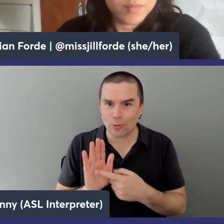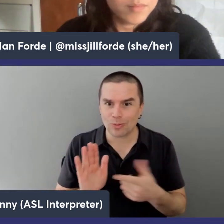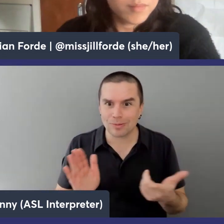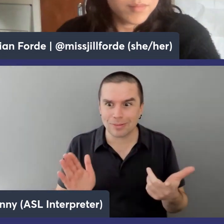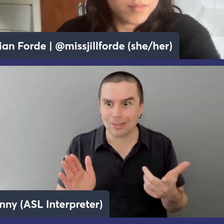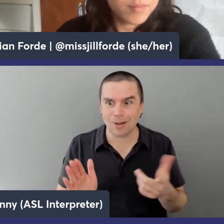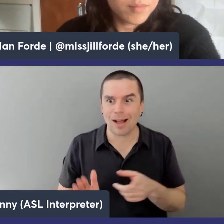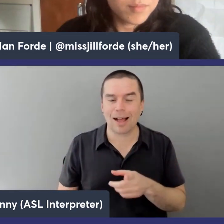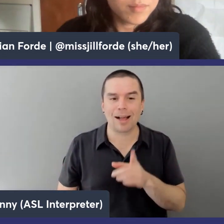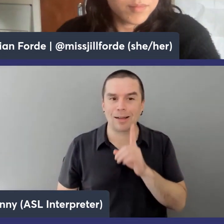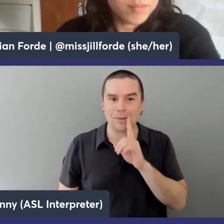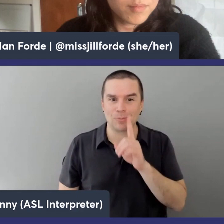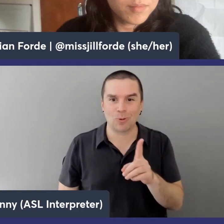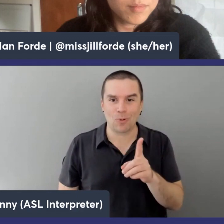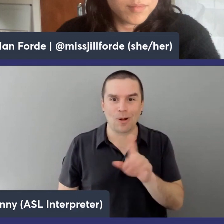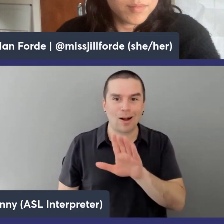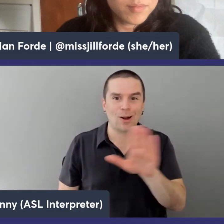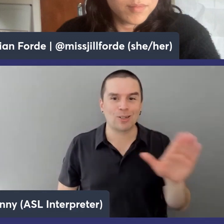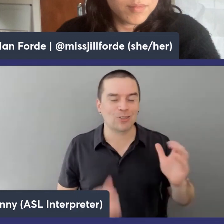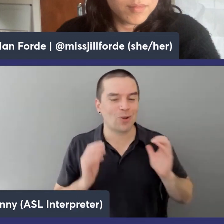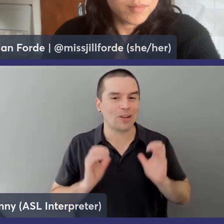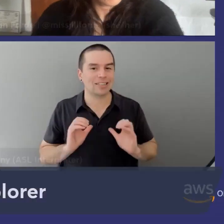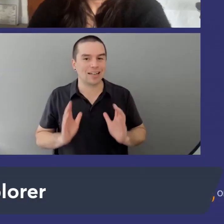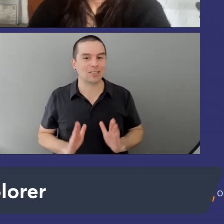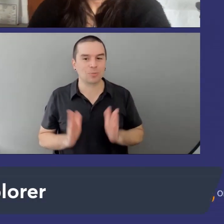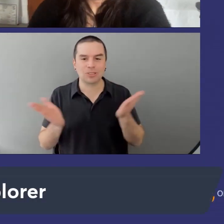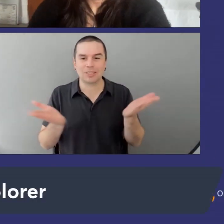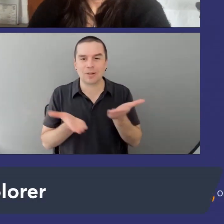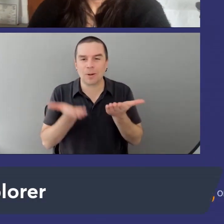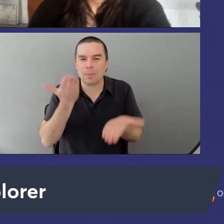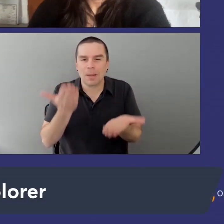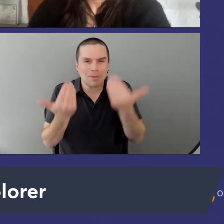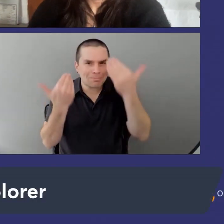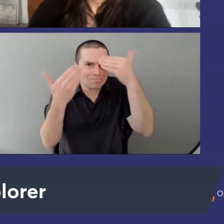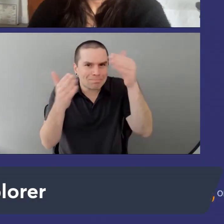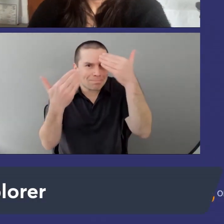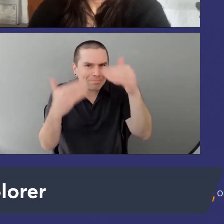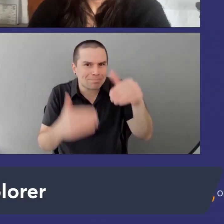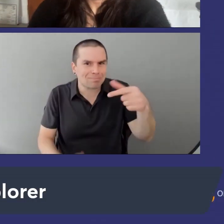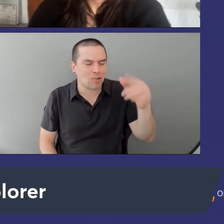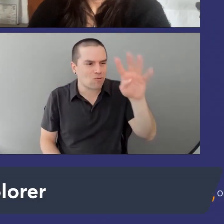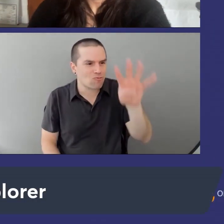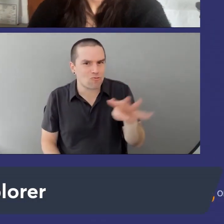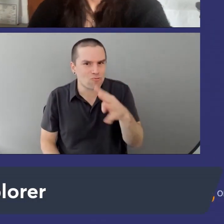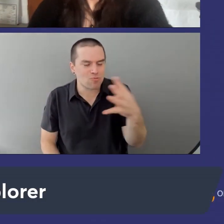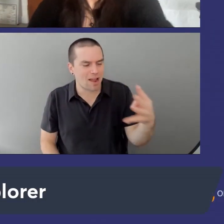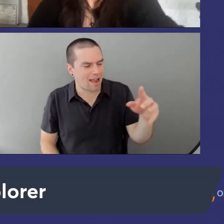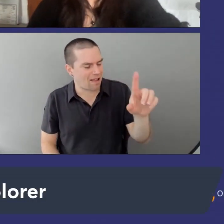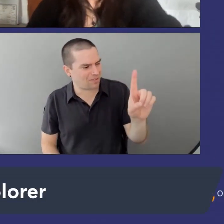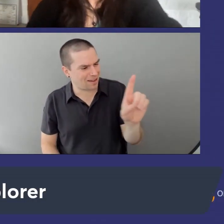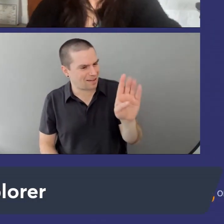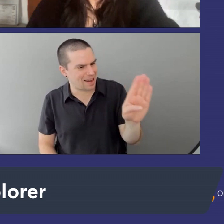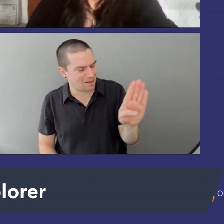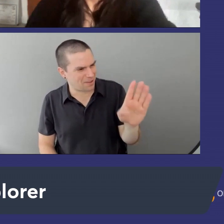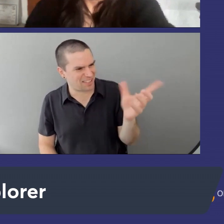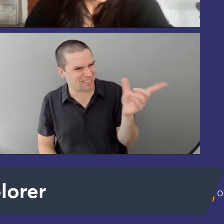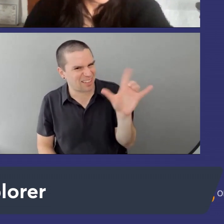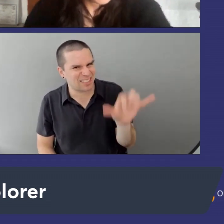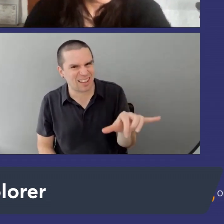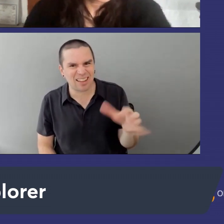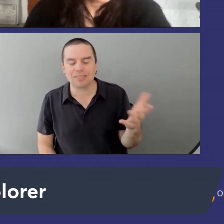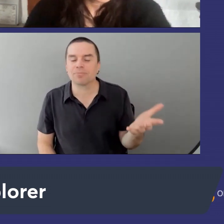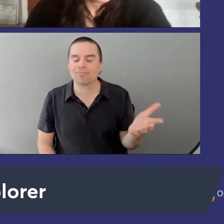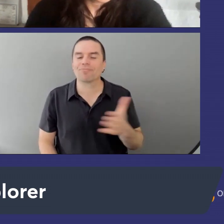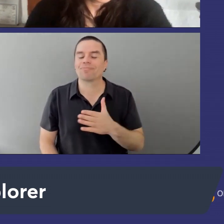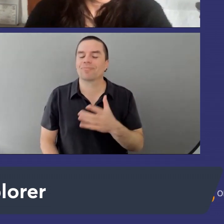at least a set of your customers here that are probably not quite familiar with what graphs or graph databases are. So figured it